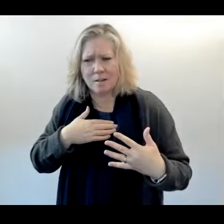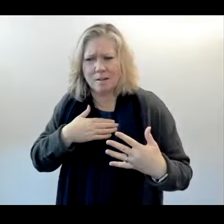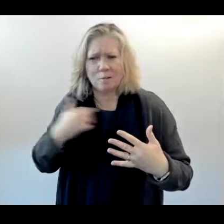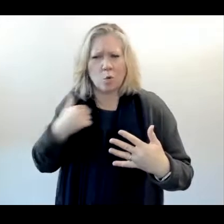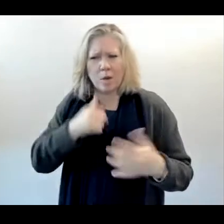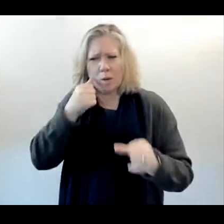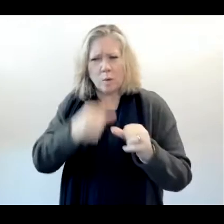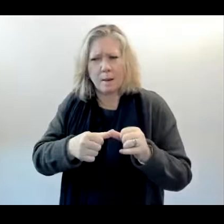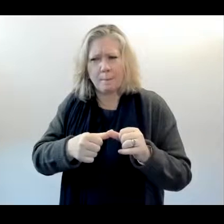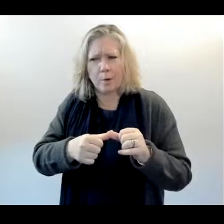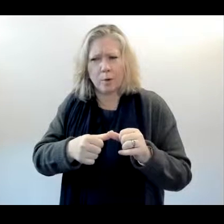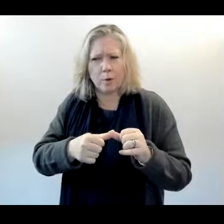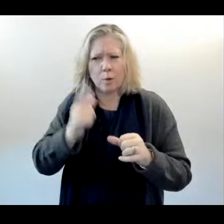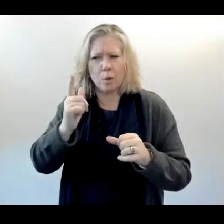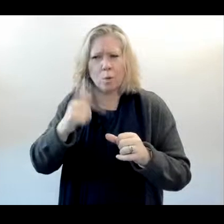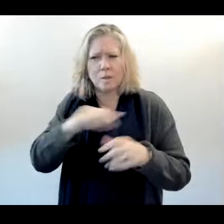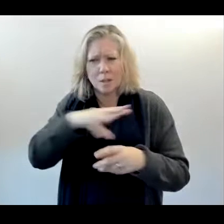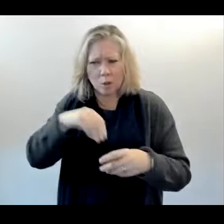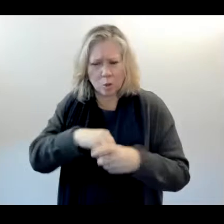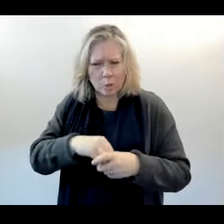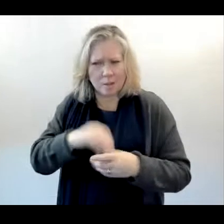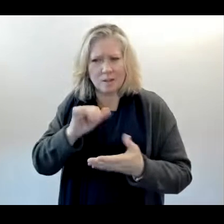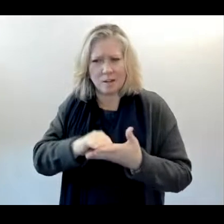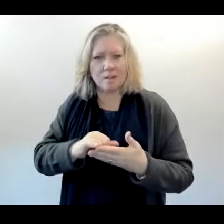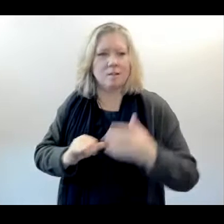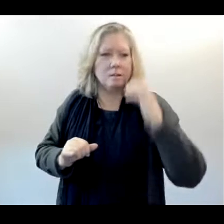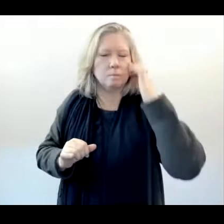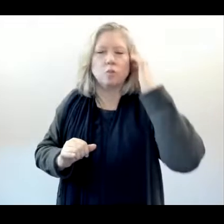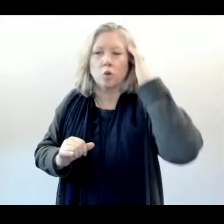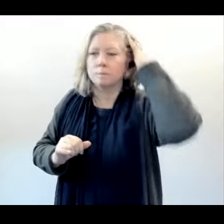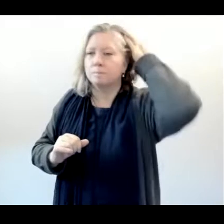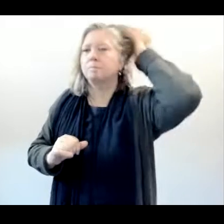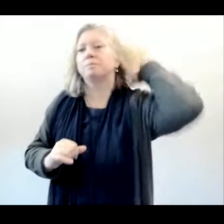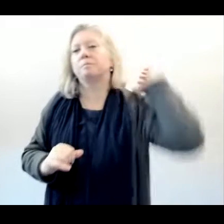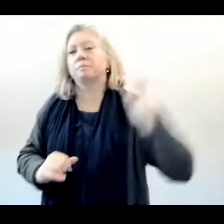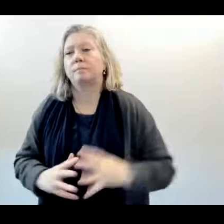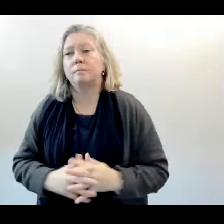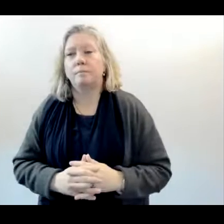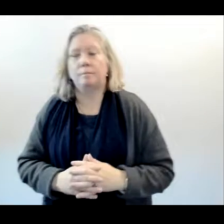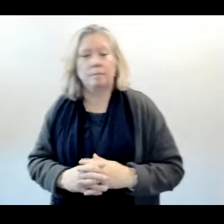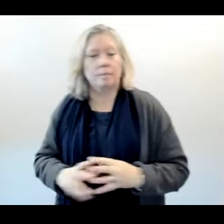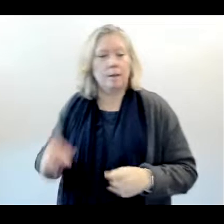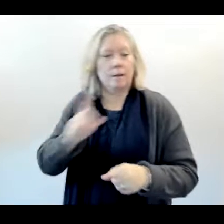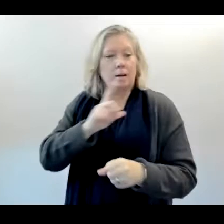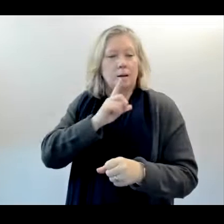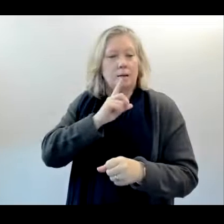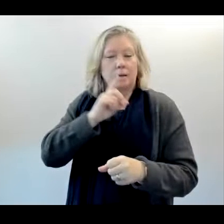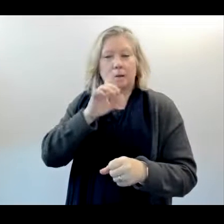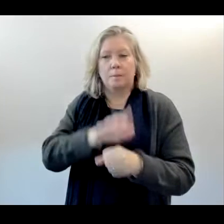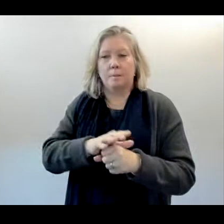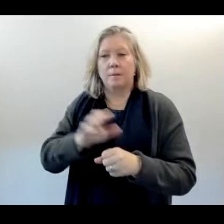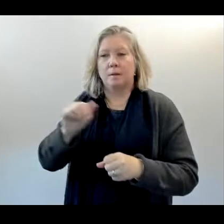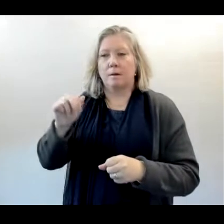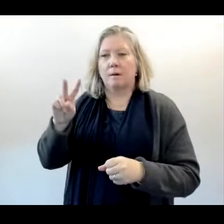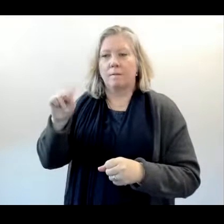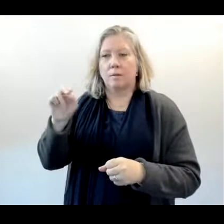actually proposed just for this initial action? Sure. So it is the commitment of Avenues of